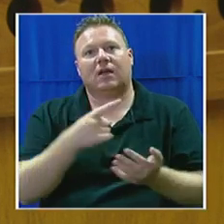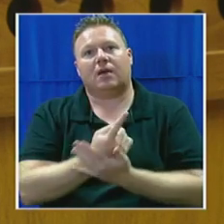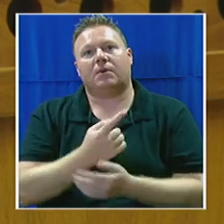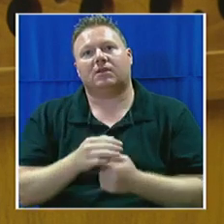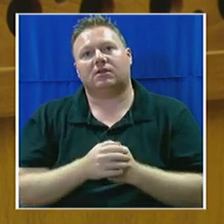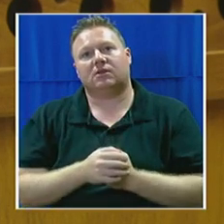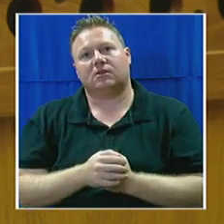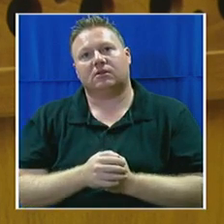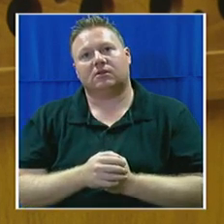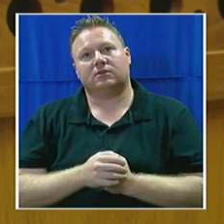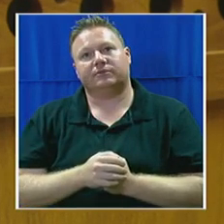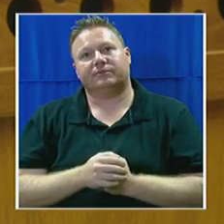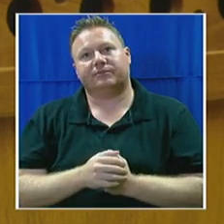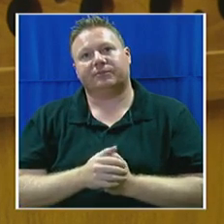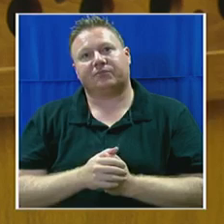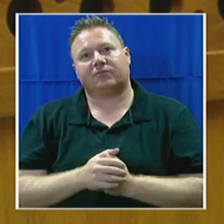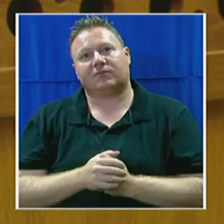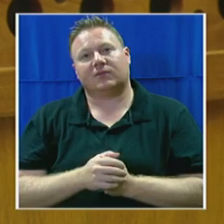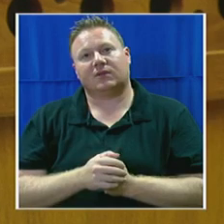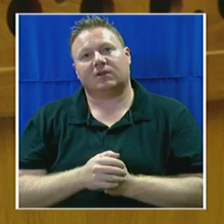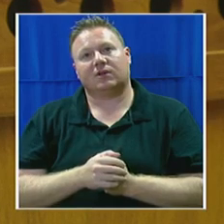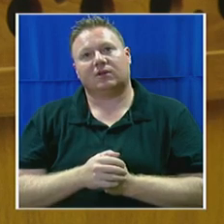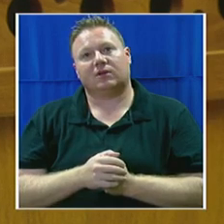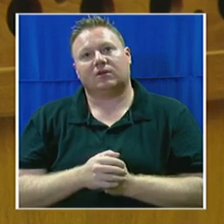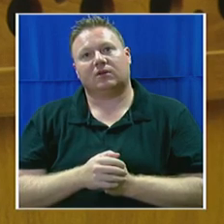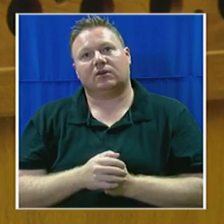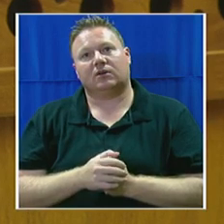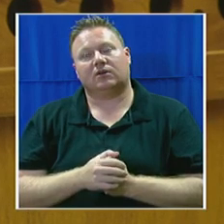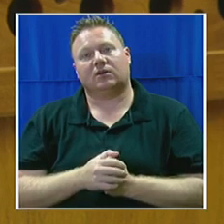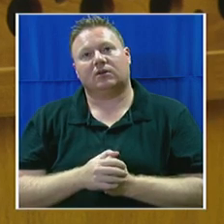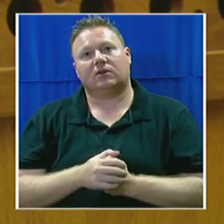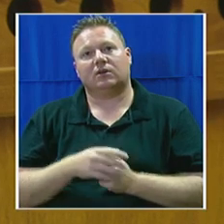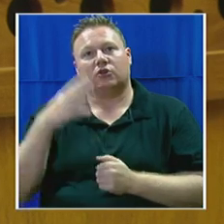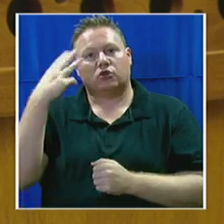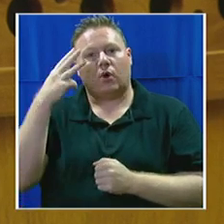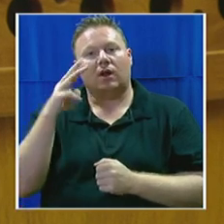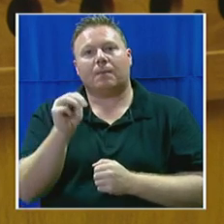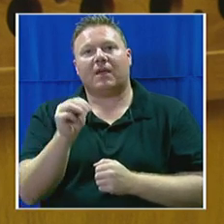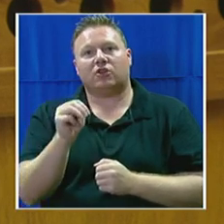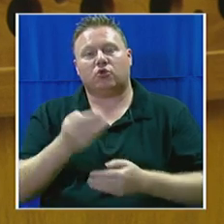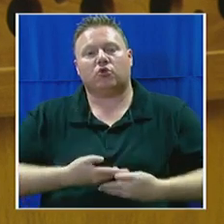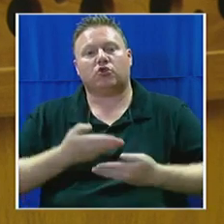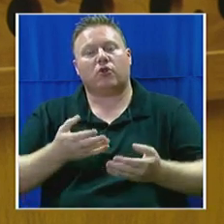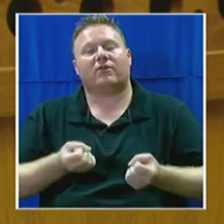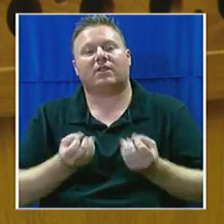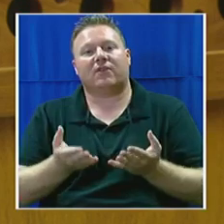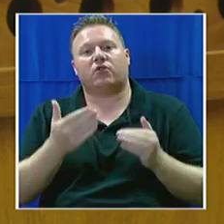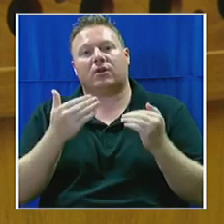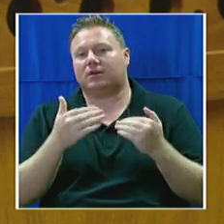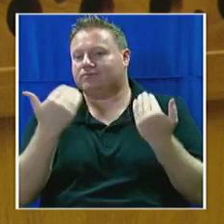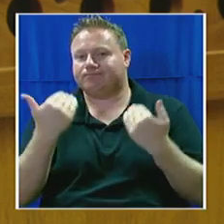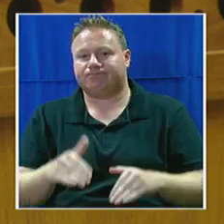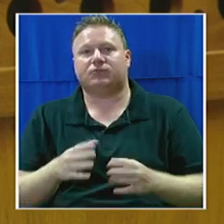we speak. While in Tshwane Metro, service delivery is at a standstill due